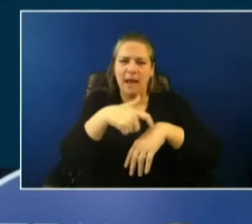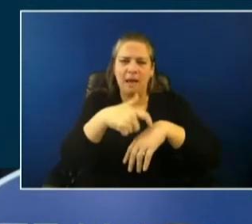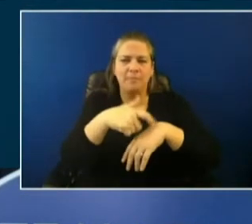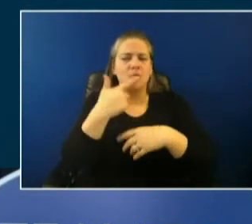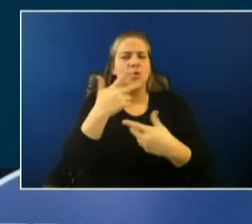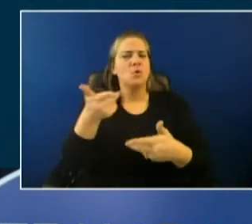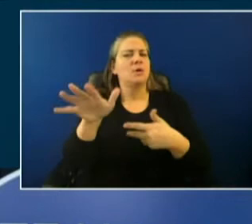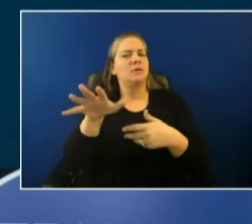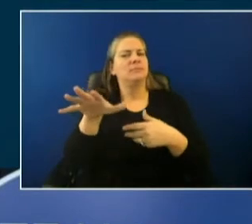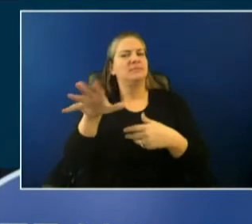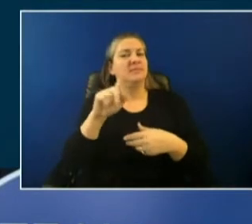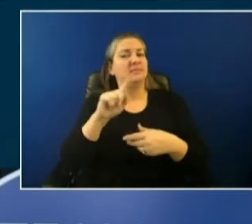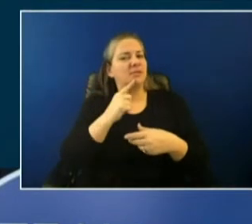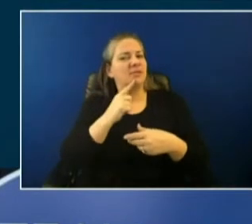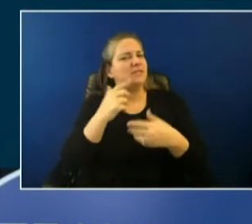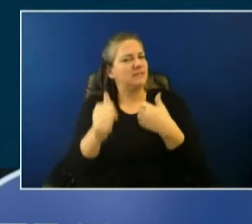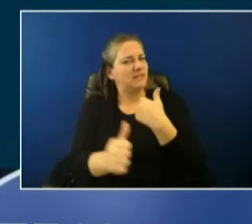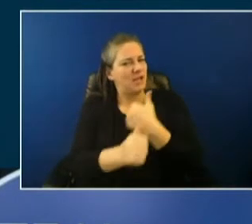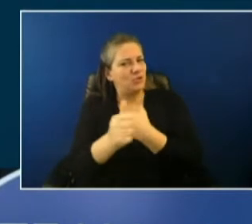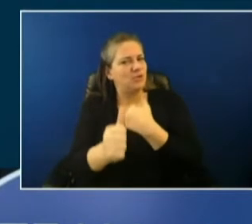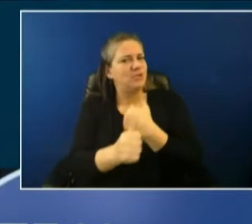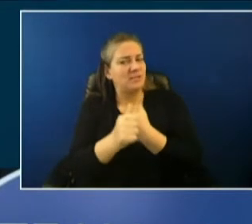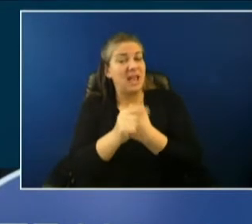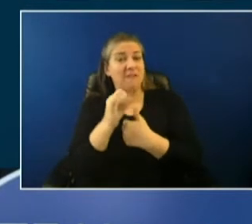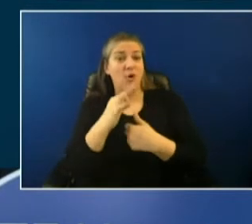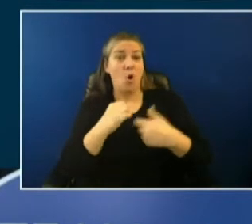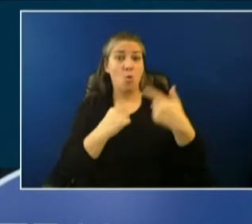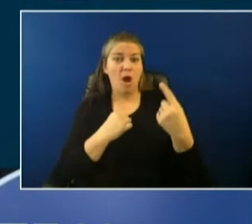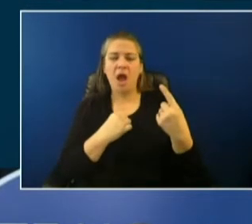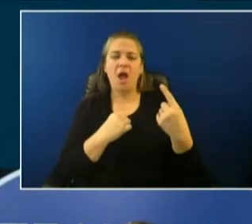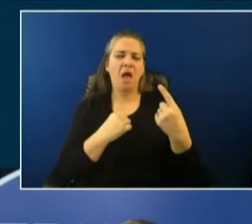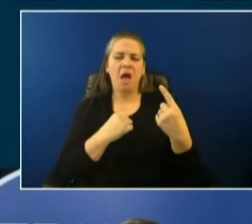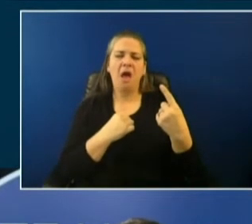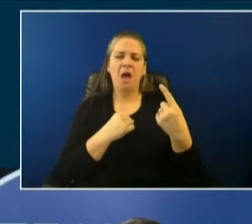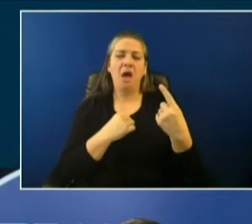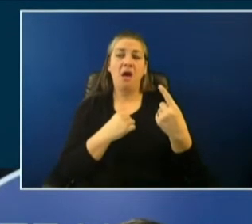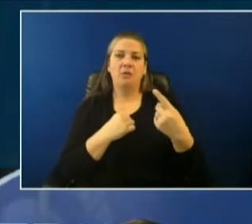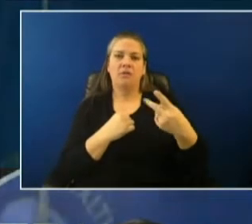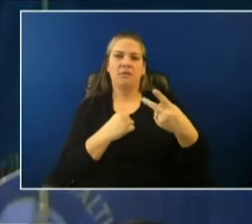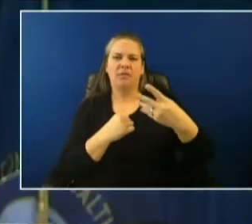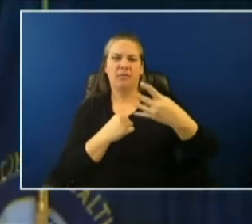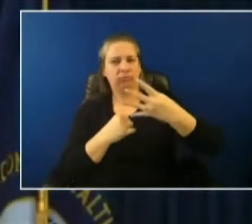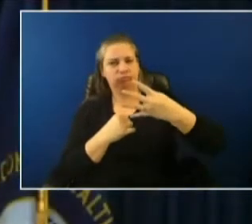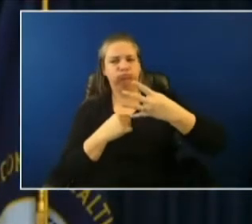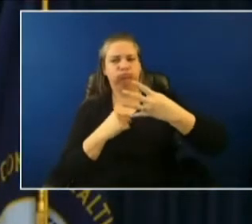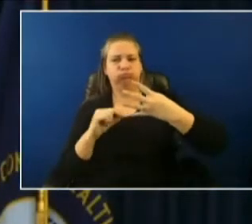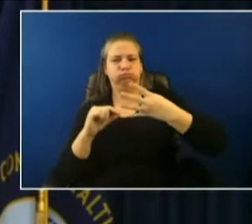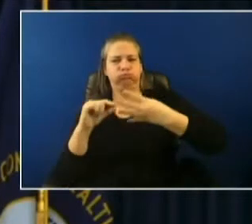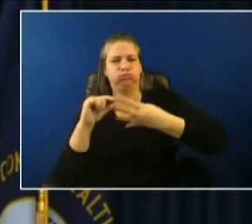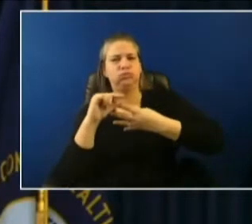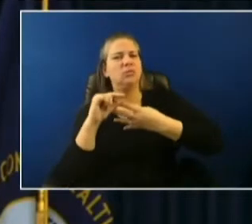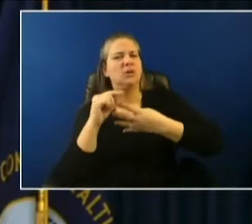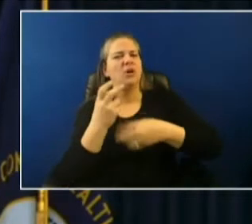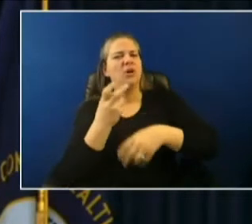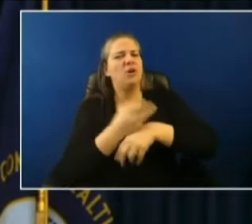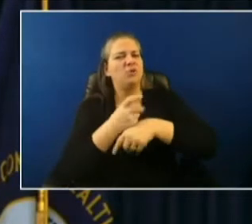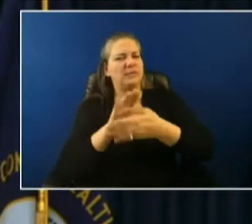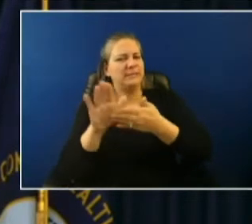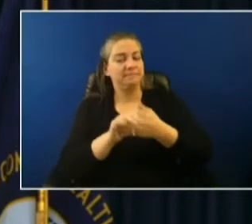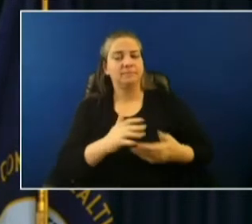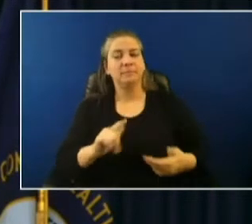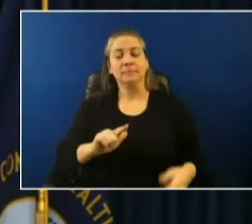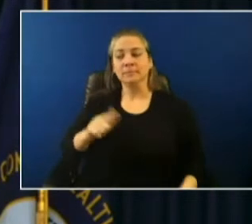just one of these that we're dealing with. I'm now going to turn it over to Director Dossett. He'll be followed by Transportation